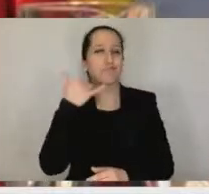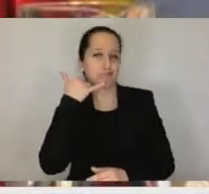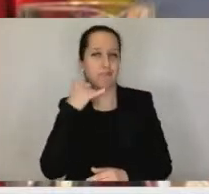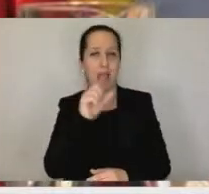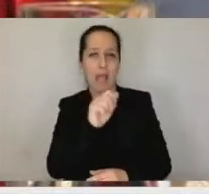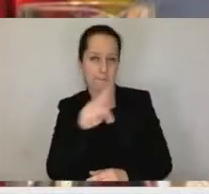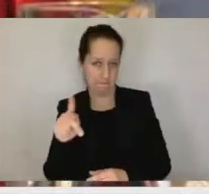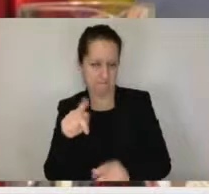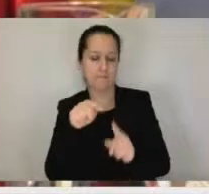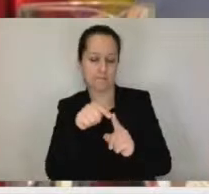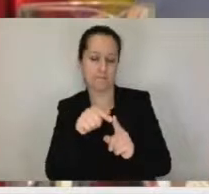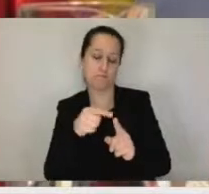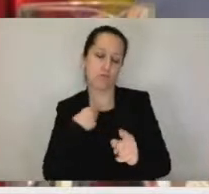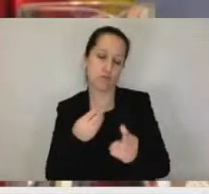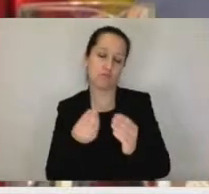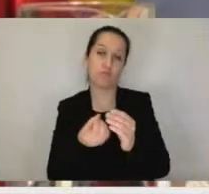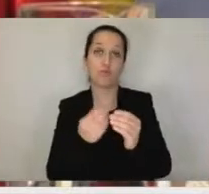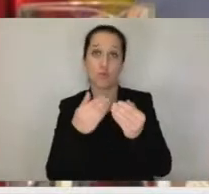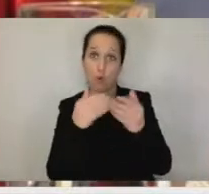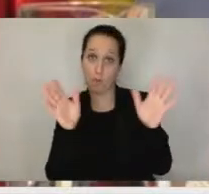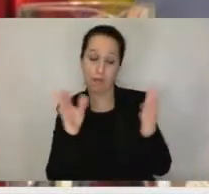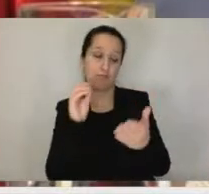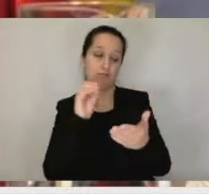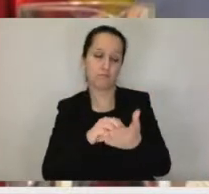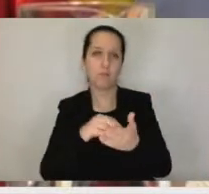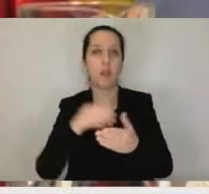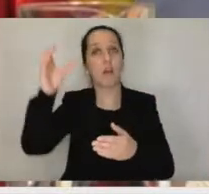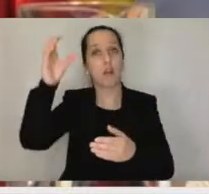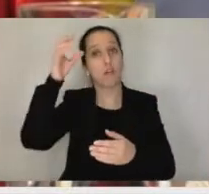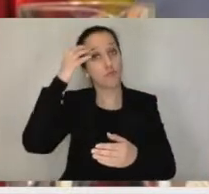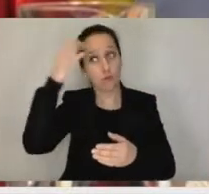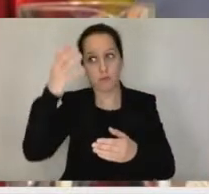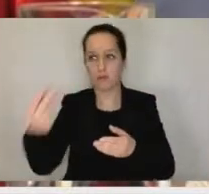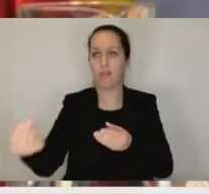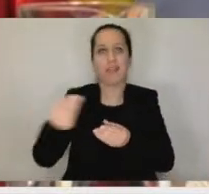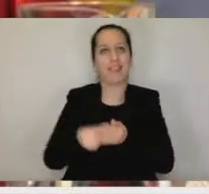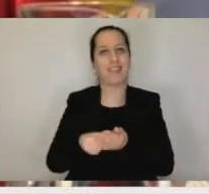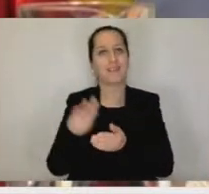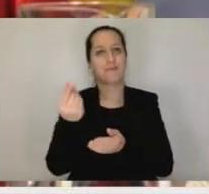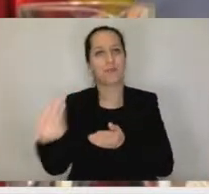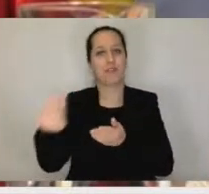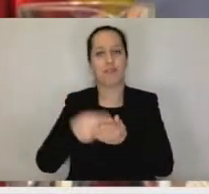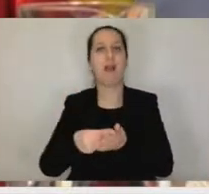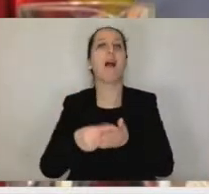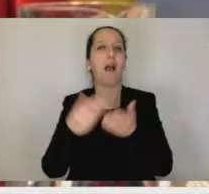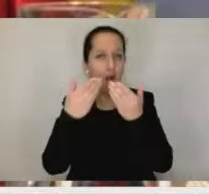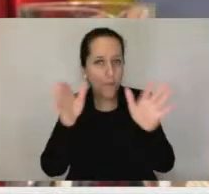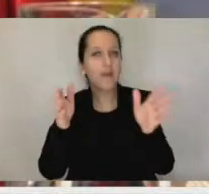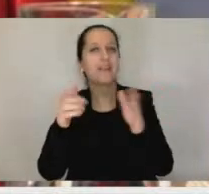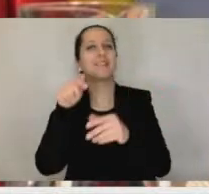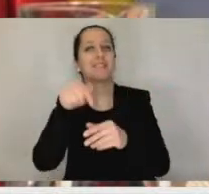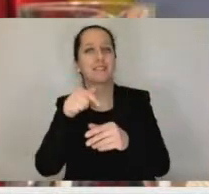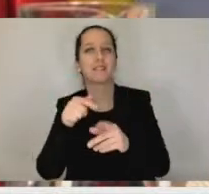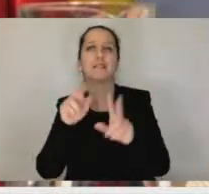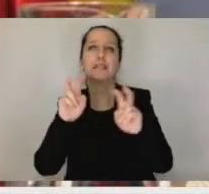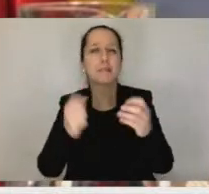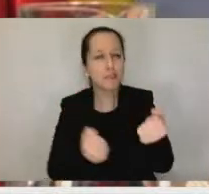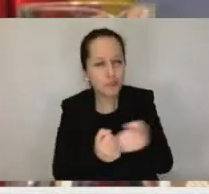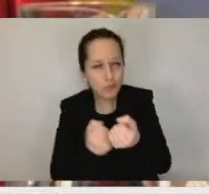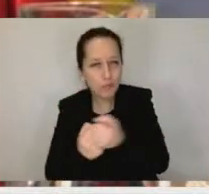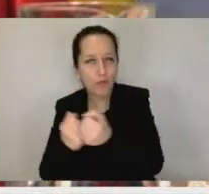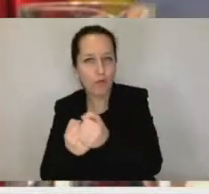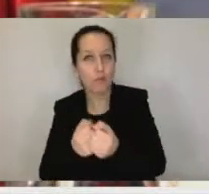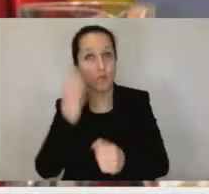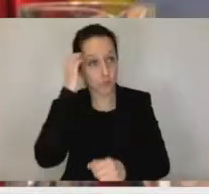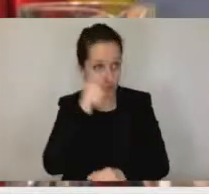an impossible hurdle. Giving them a bit up front, I think, might work together with nudges, etc., getting behavioral